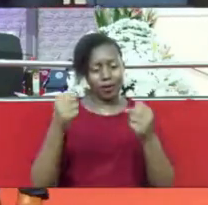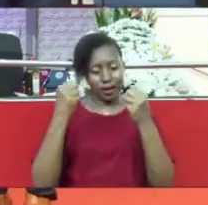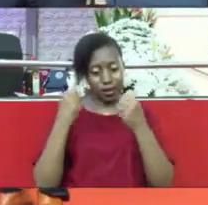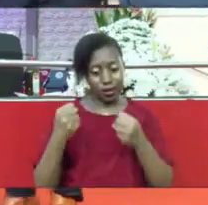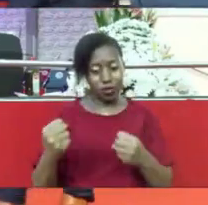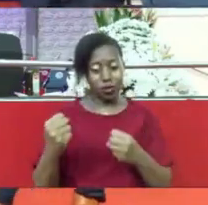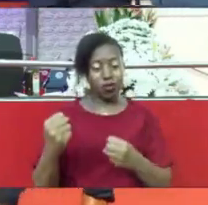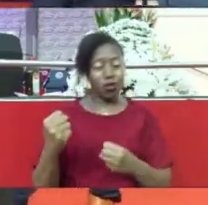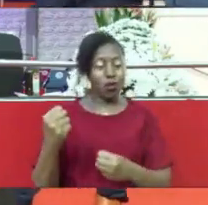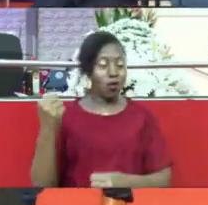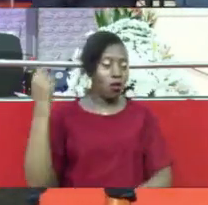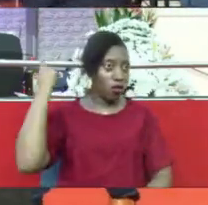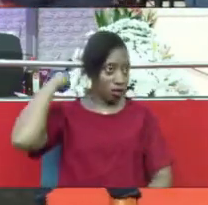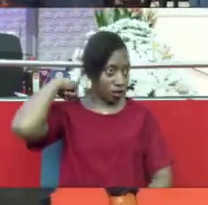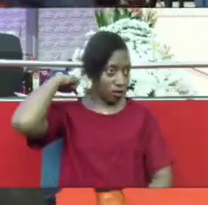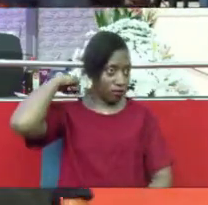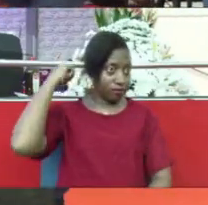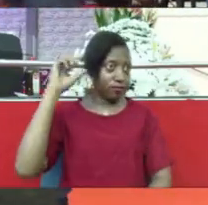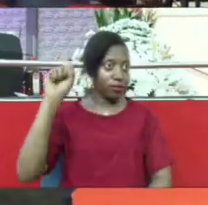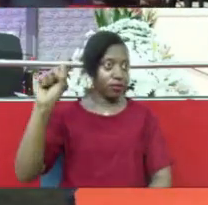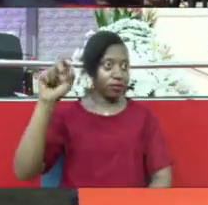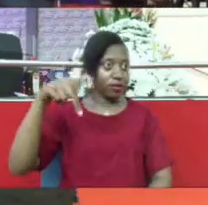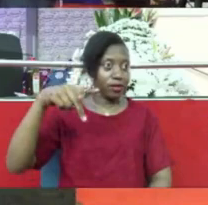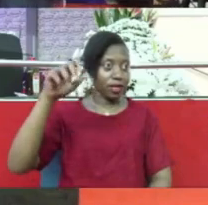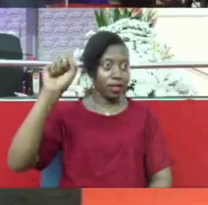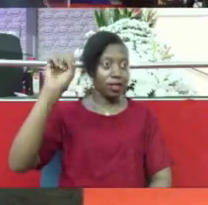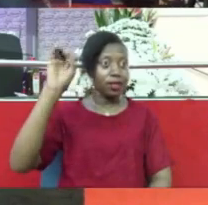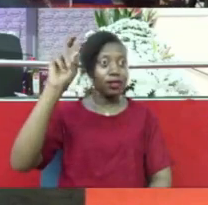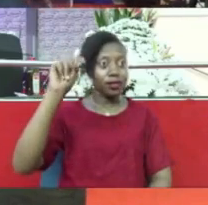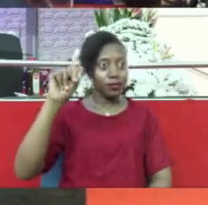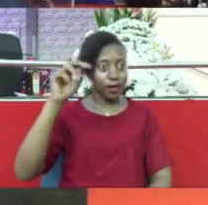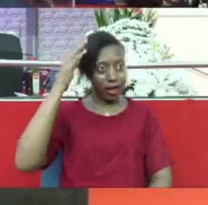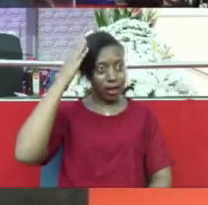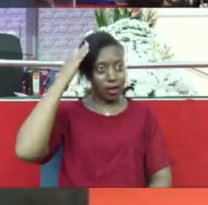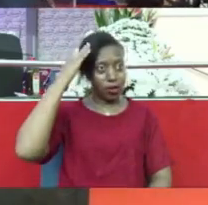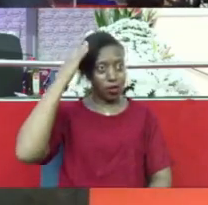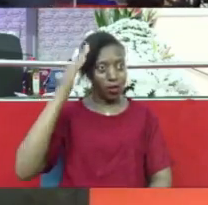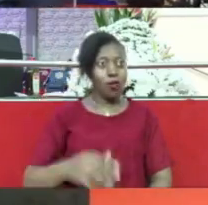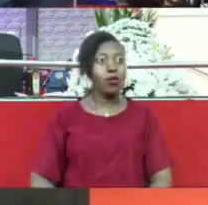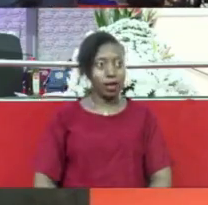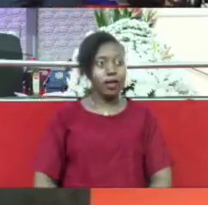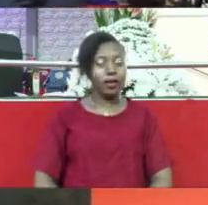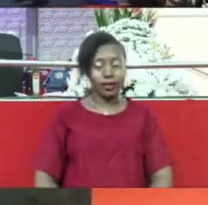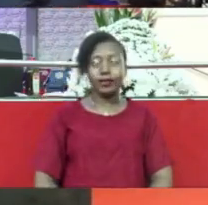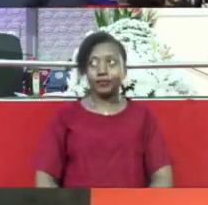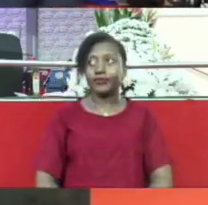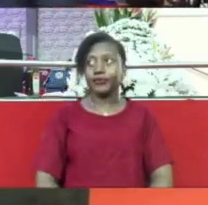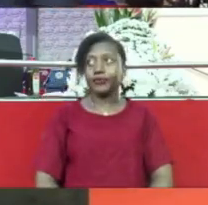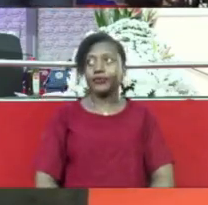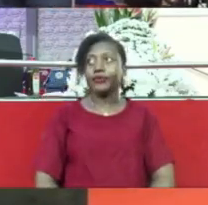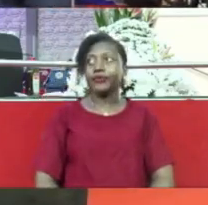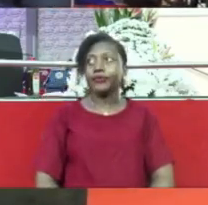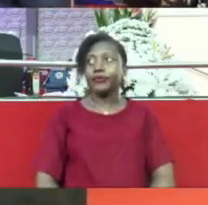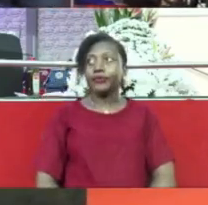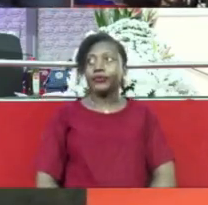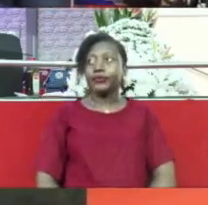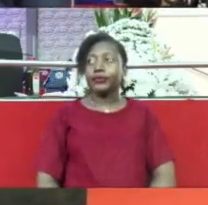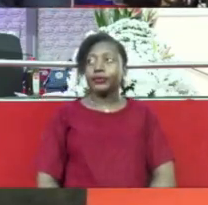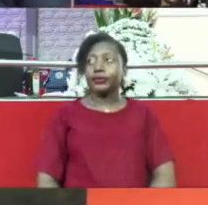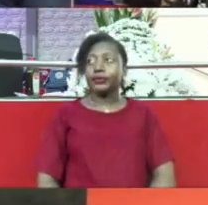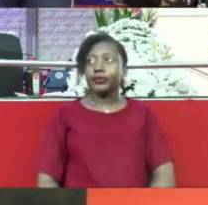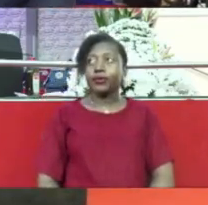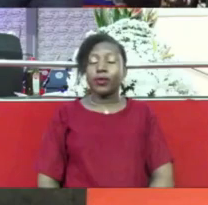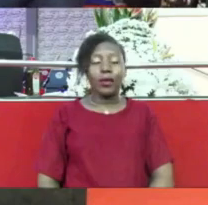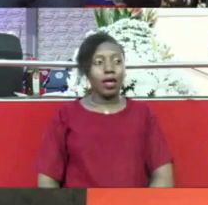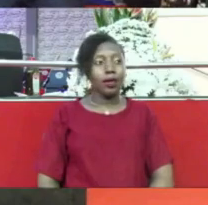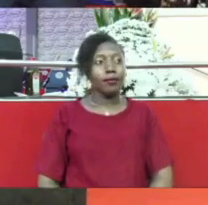uti mzito. Have a strong spine. Have a strong backbone. Kuwa na uti wa mgongo ambao ni mzito. So that you can